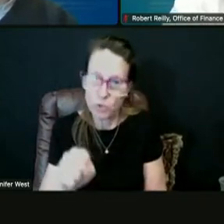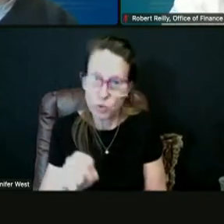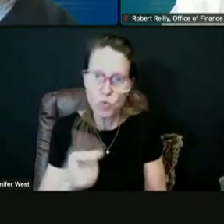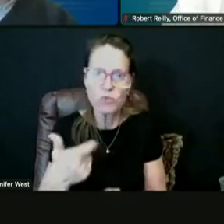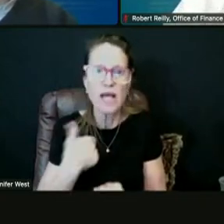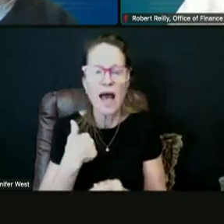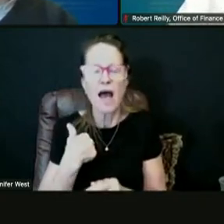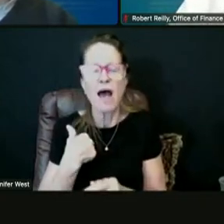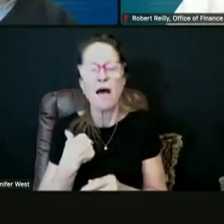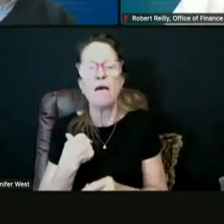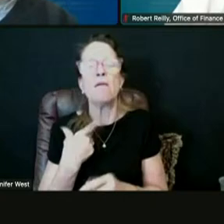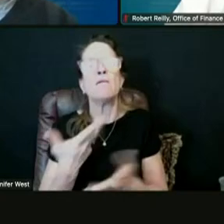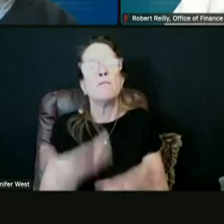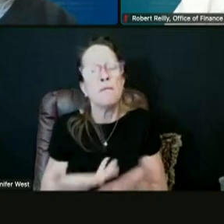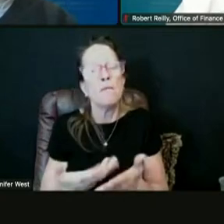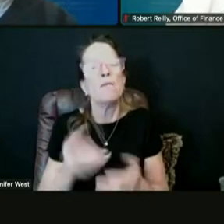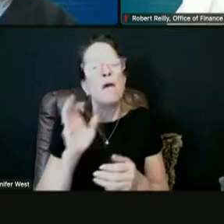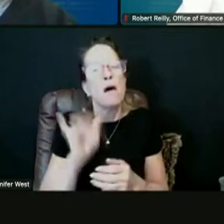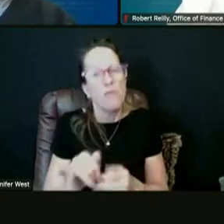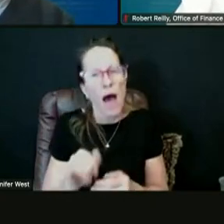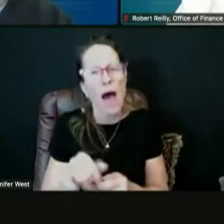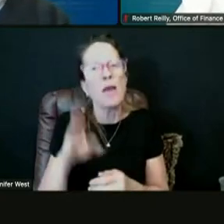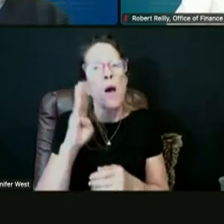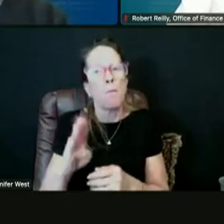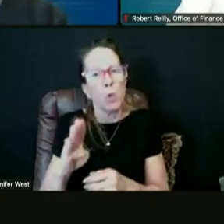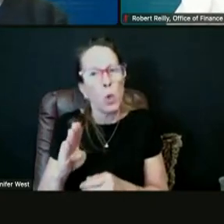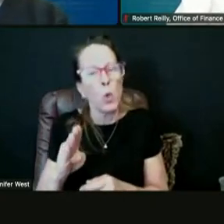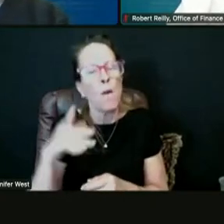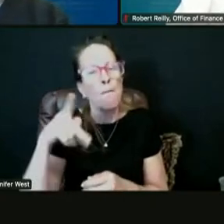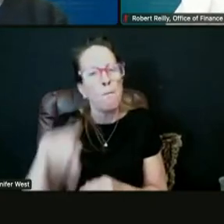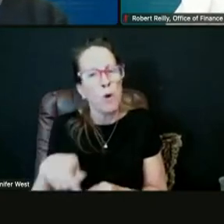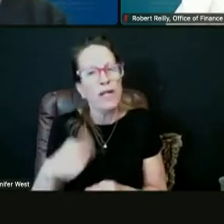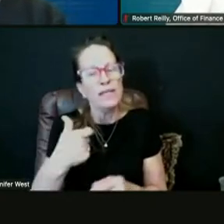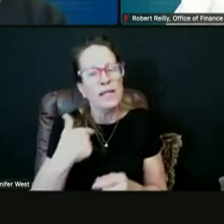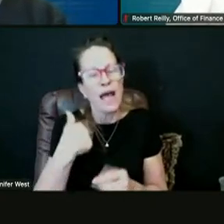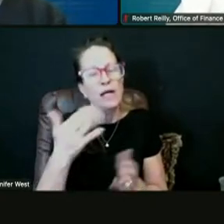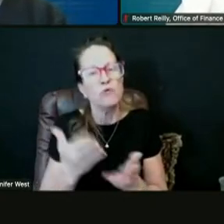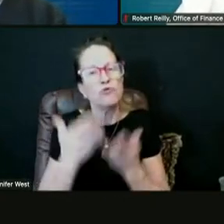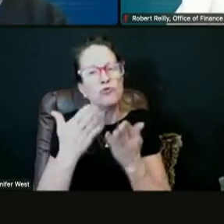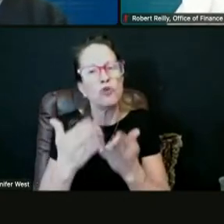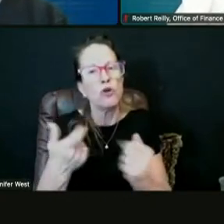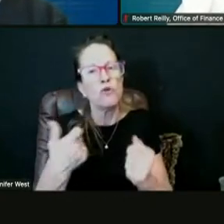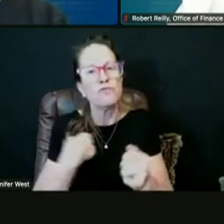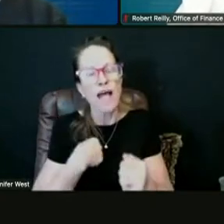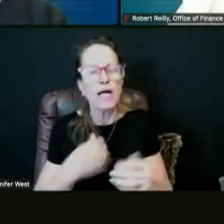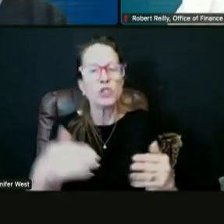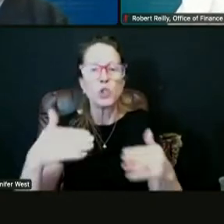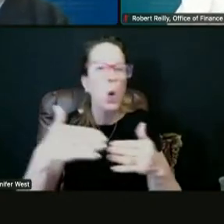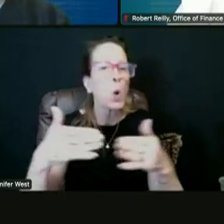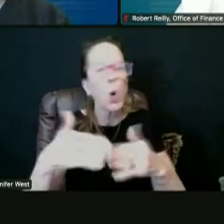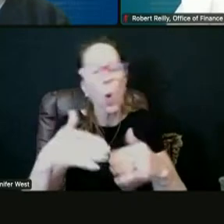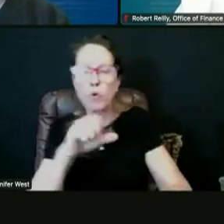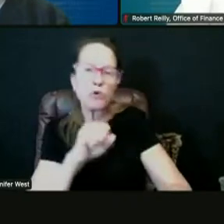County Public Schools, the blueprint does serve as the floor for us. We are the largest county in the